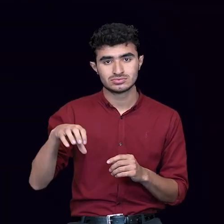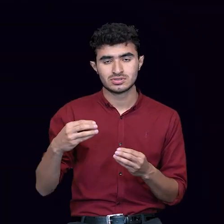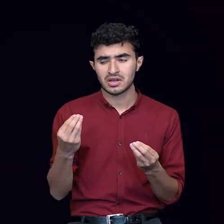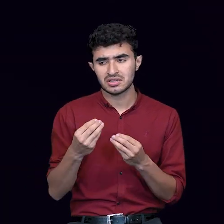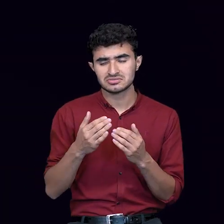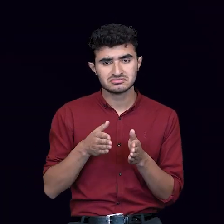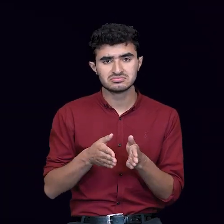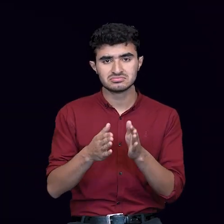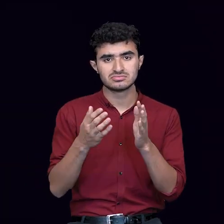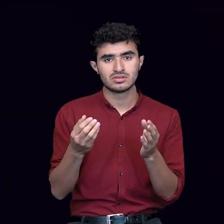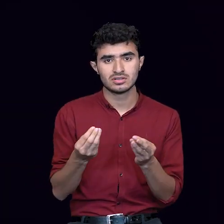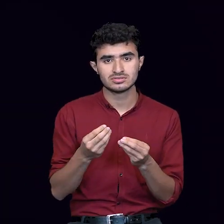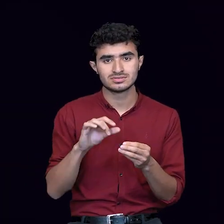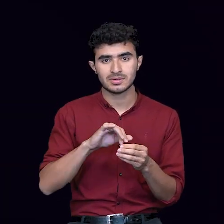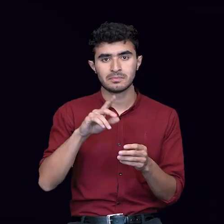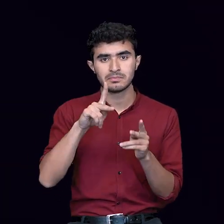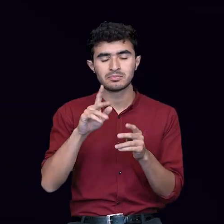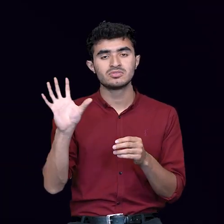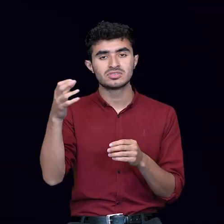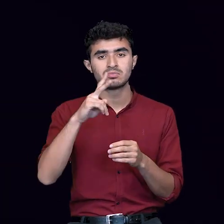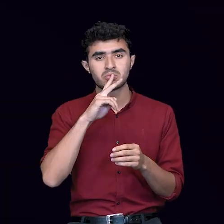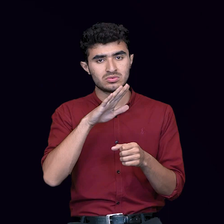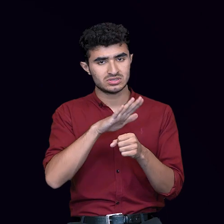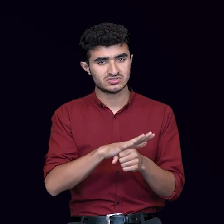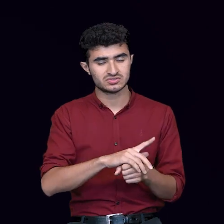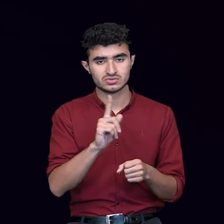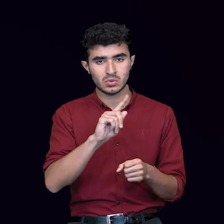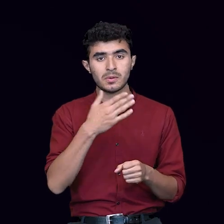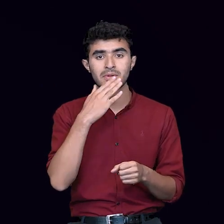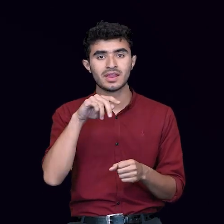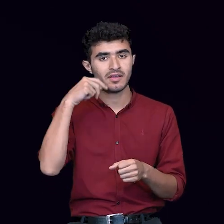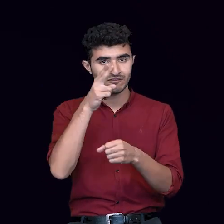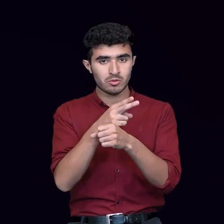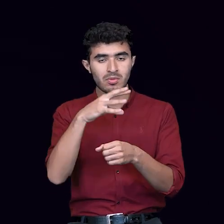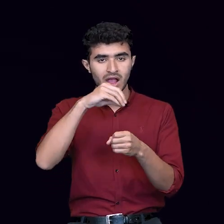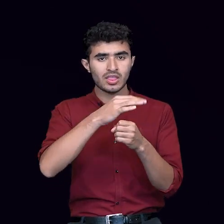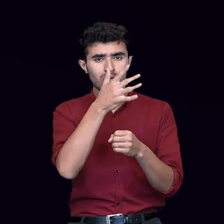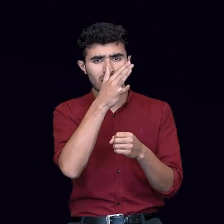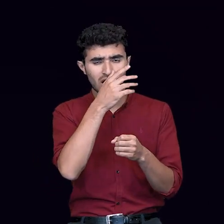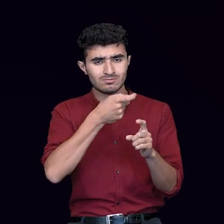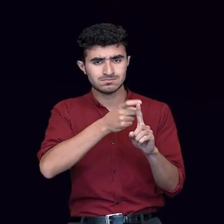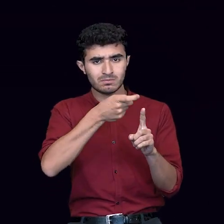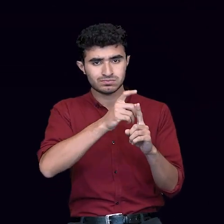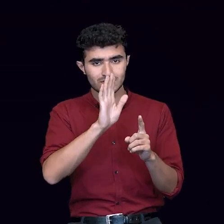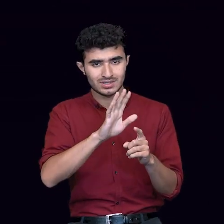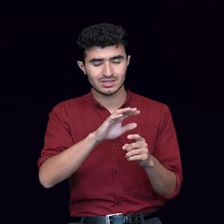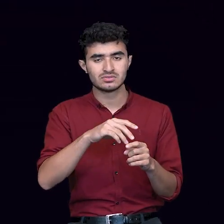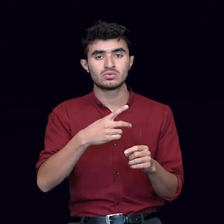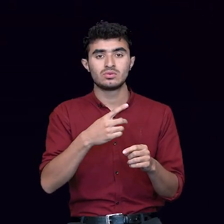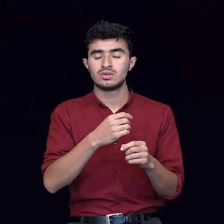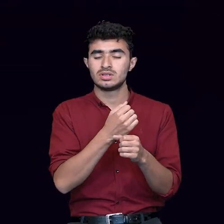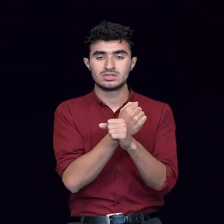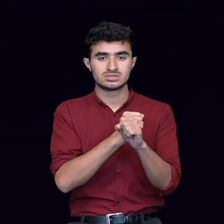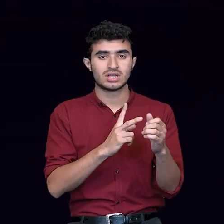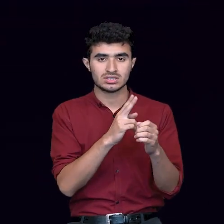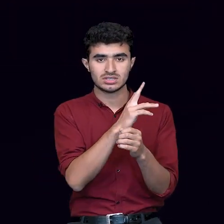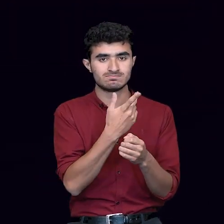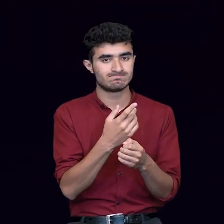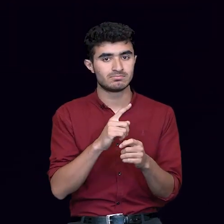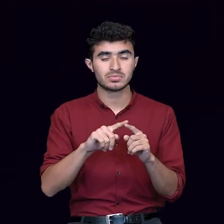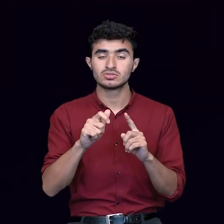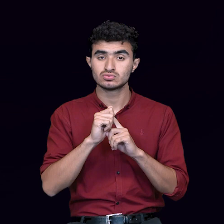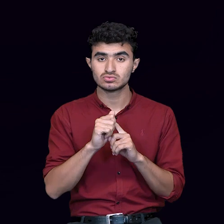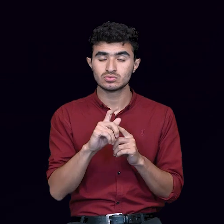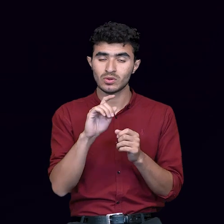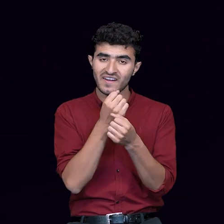the censorship jo hamari movies mein hoti hai from political religious issues, they just need that to be gone. So they just need for more